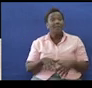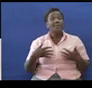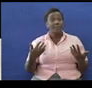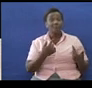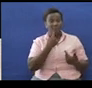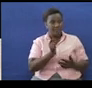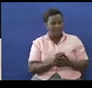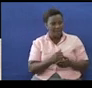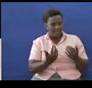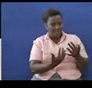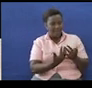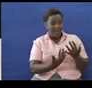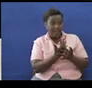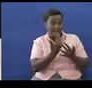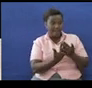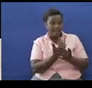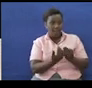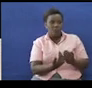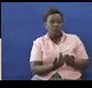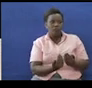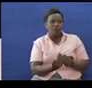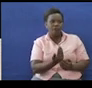right? Now, we say that